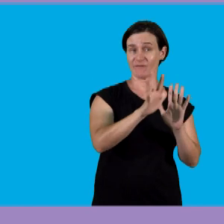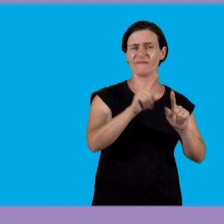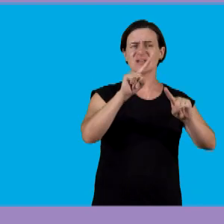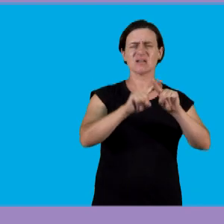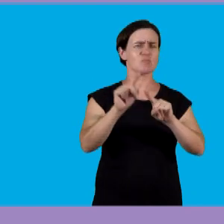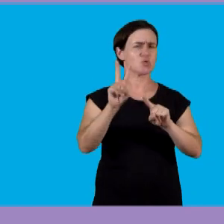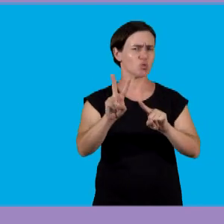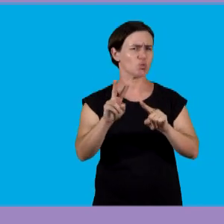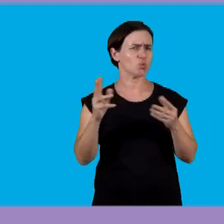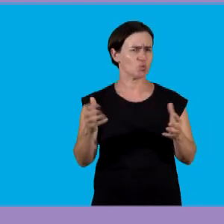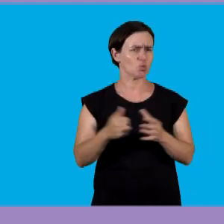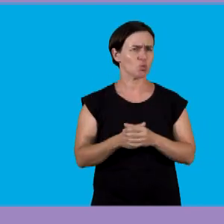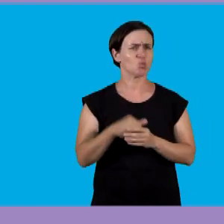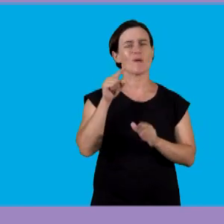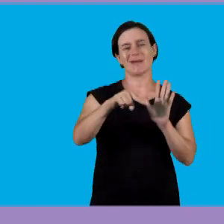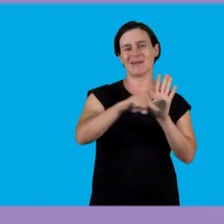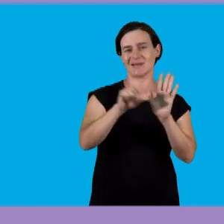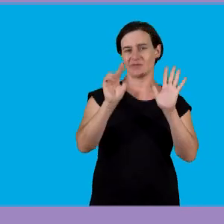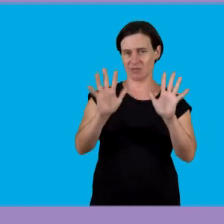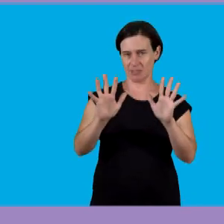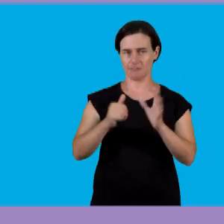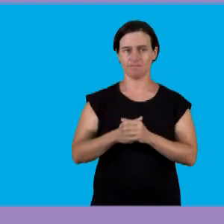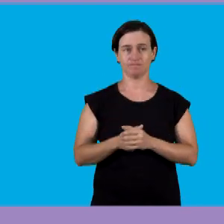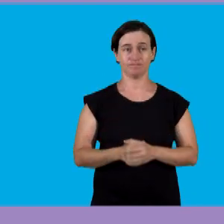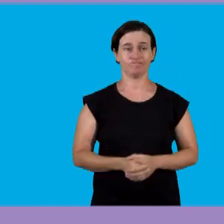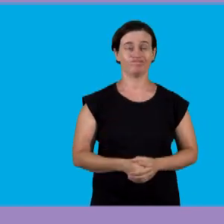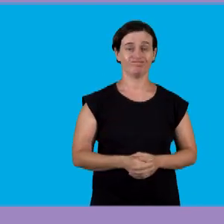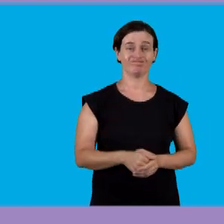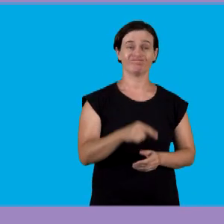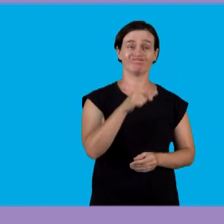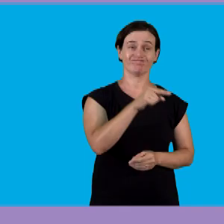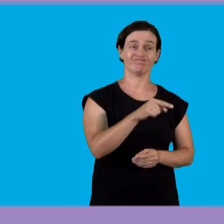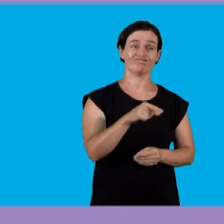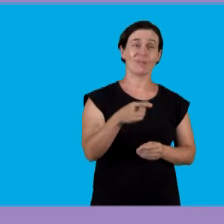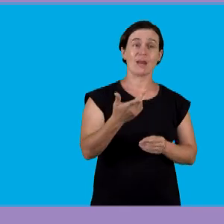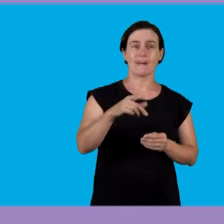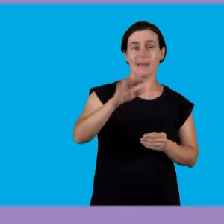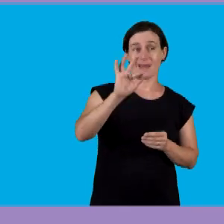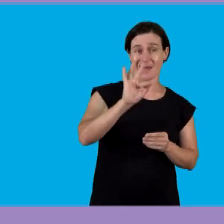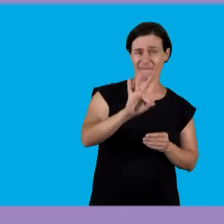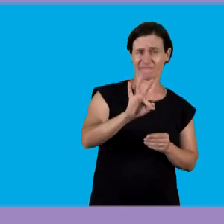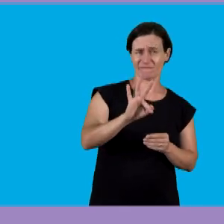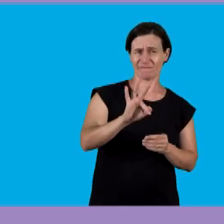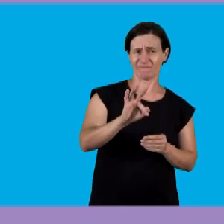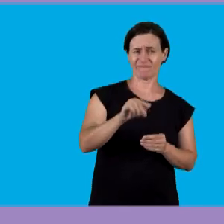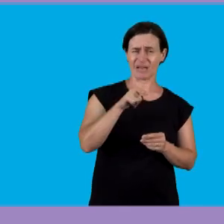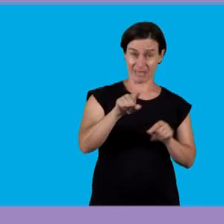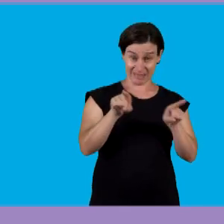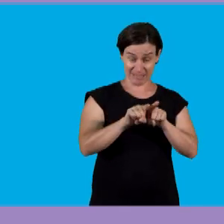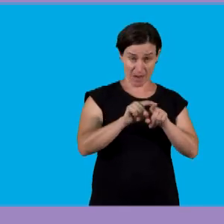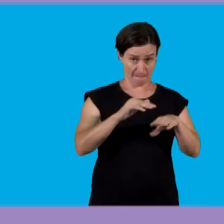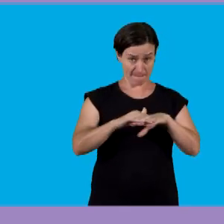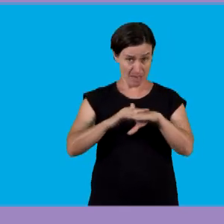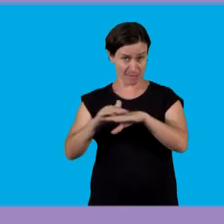5 multiplied by a 2, that is a negative 10. Then we are going to multiply the variables together, and since they have the